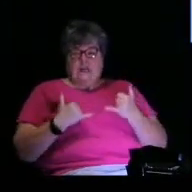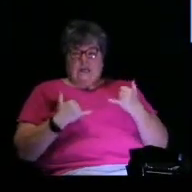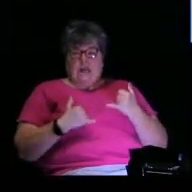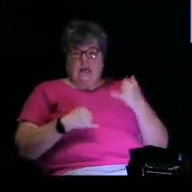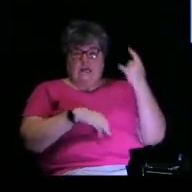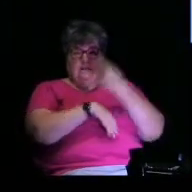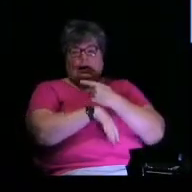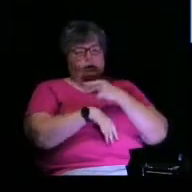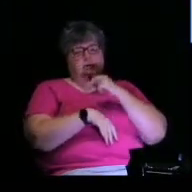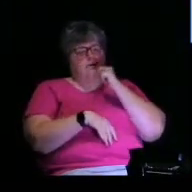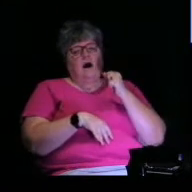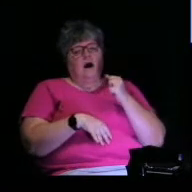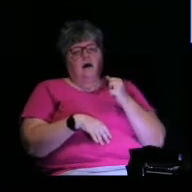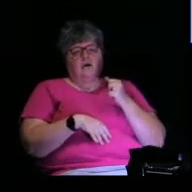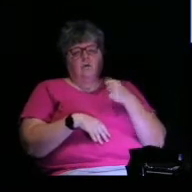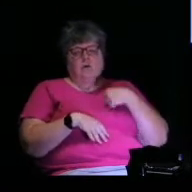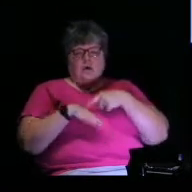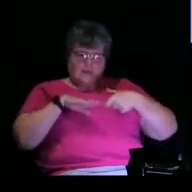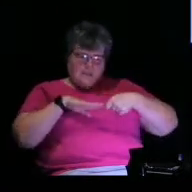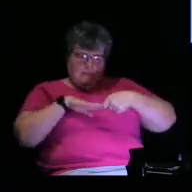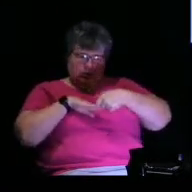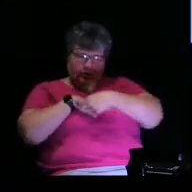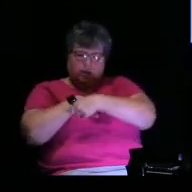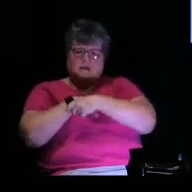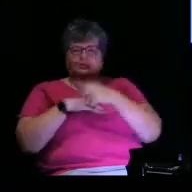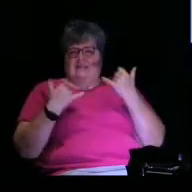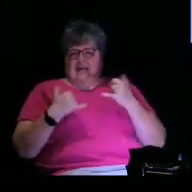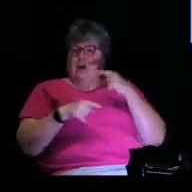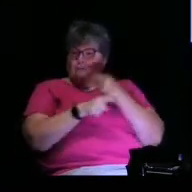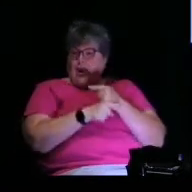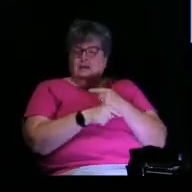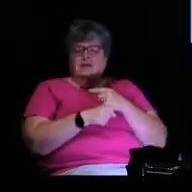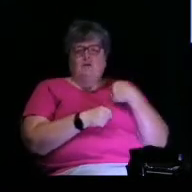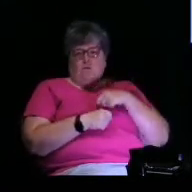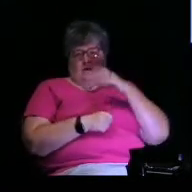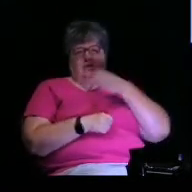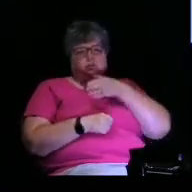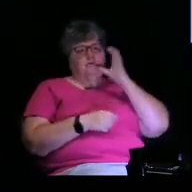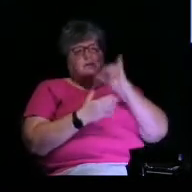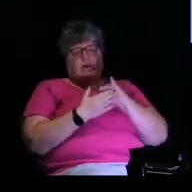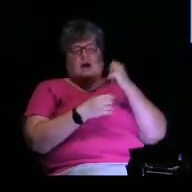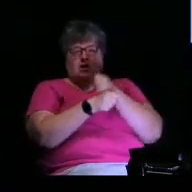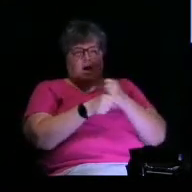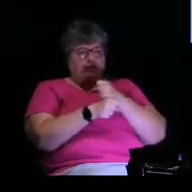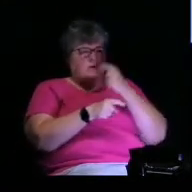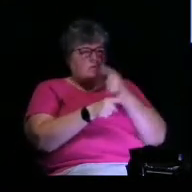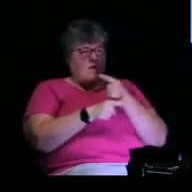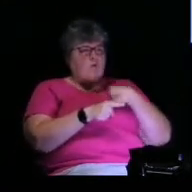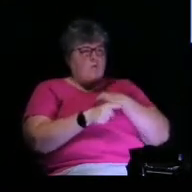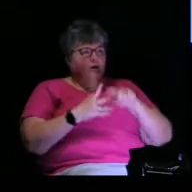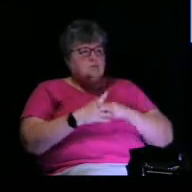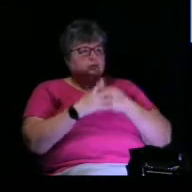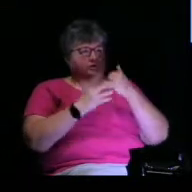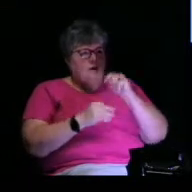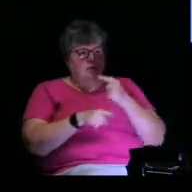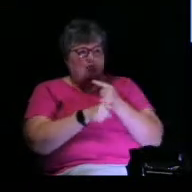not to procrastinate. We're gonna clip our toenails, right? We're gonna drink that coffee, all right? And we're gonna get to it right